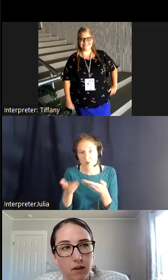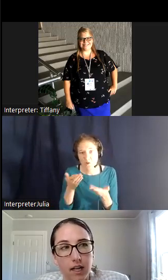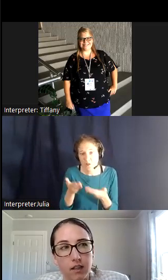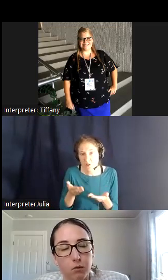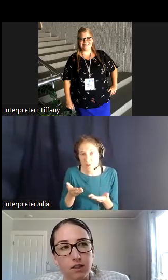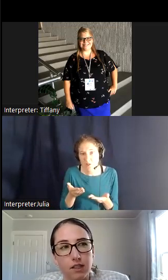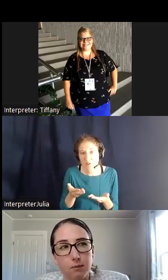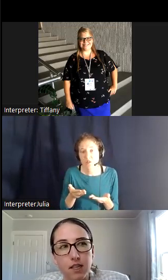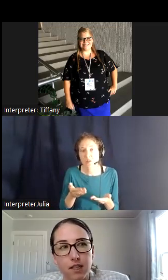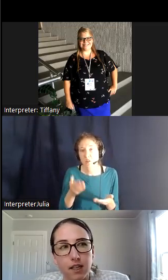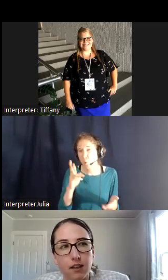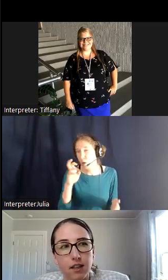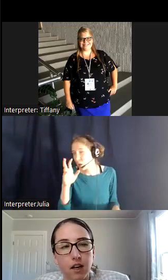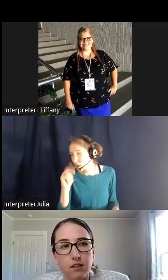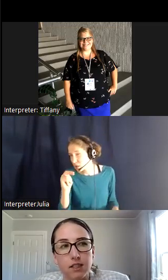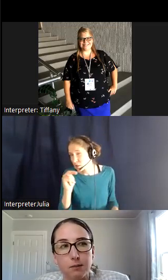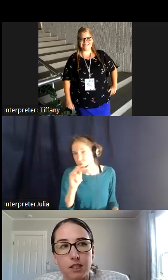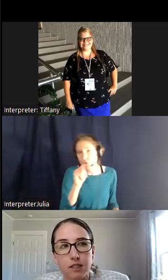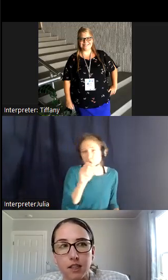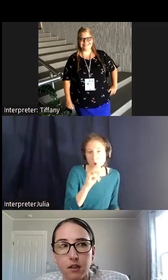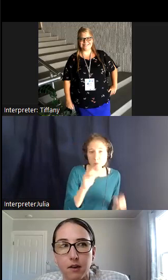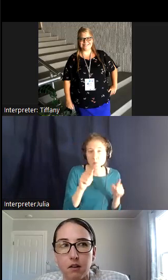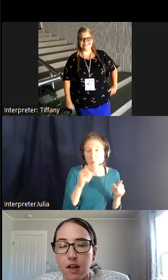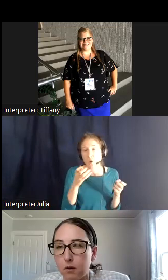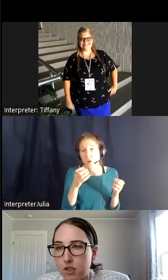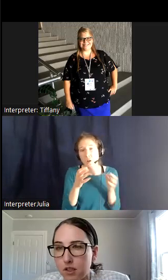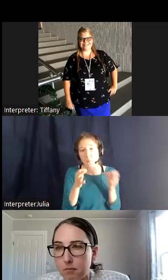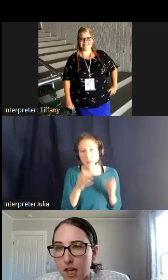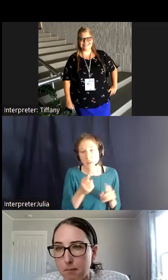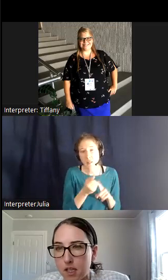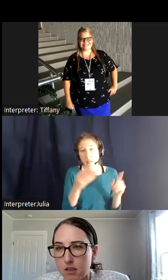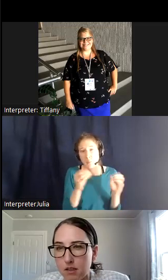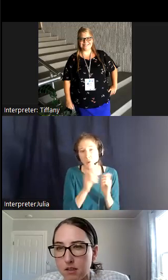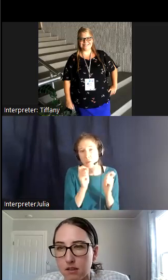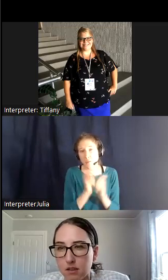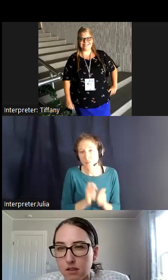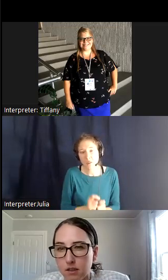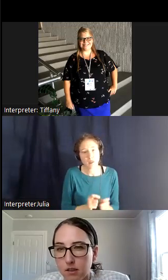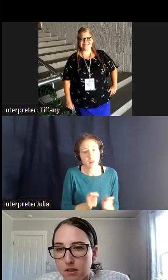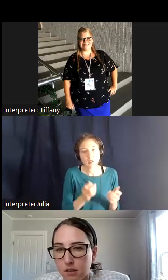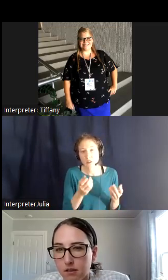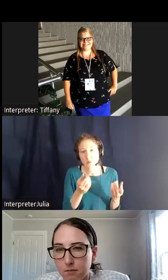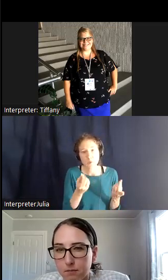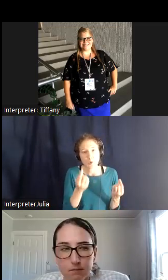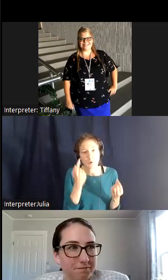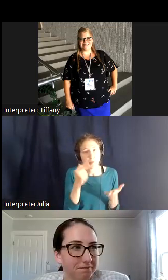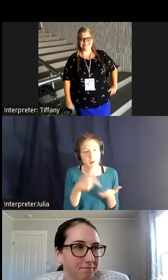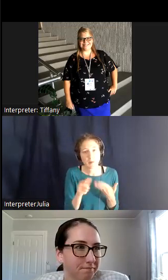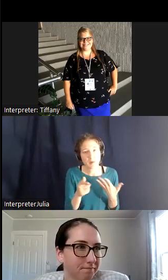Tom or Ryan wants to speak to anything else specifically around that question of payment.